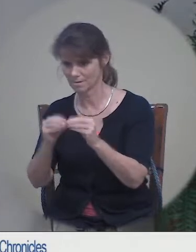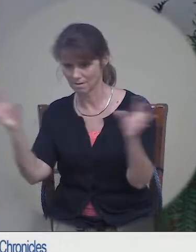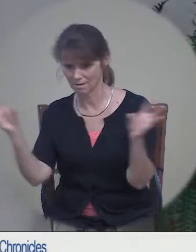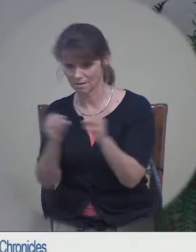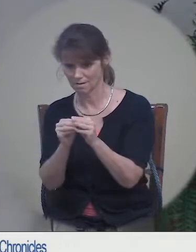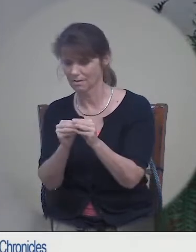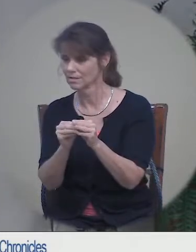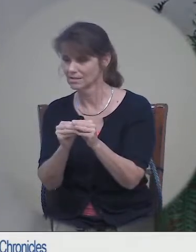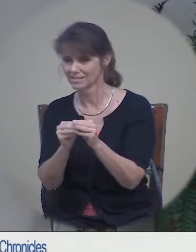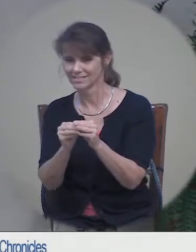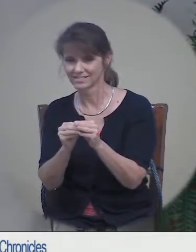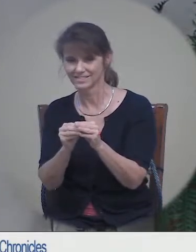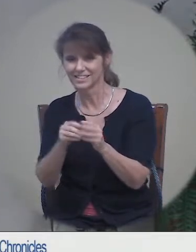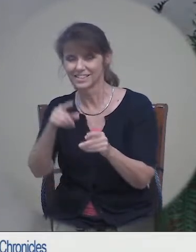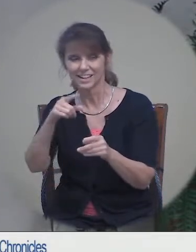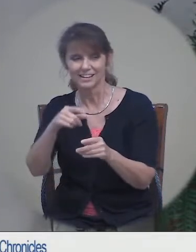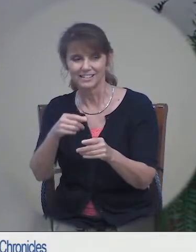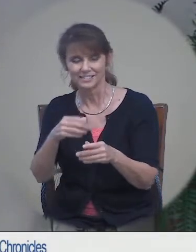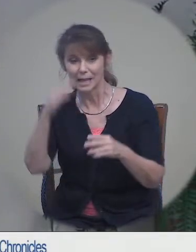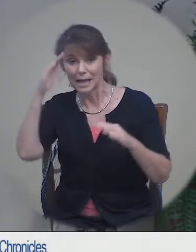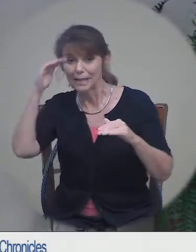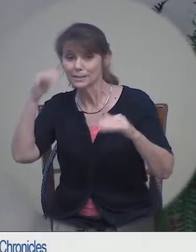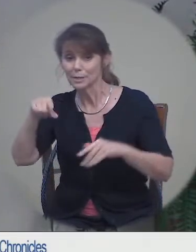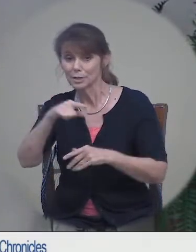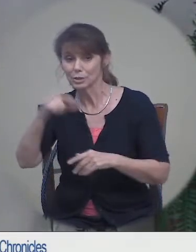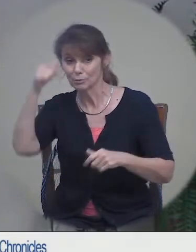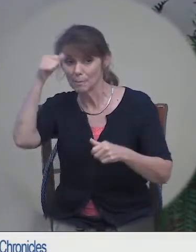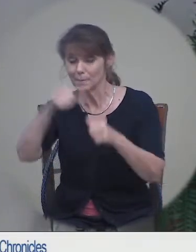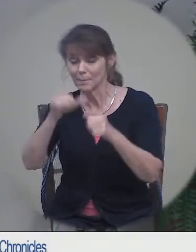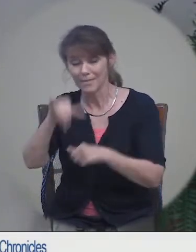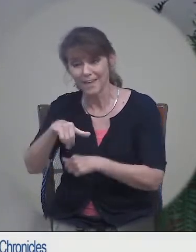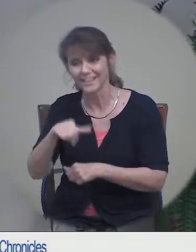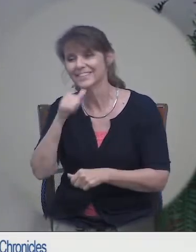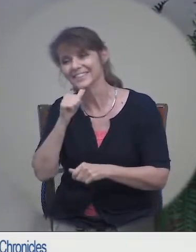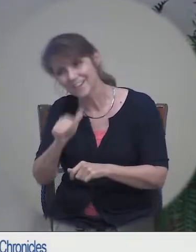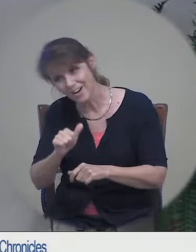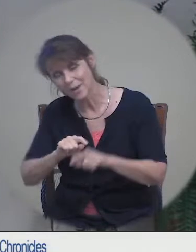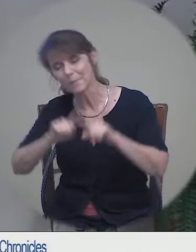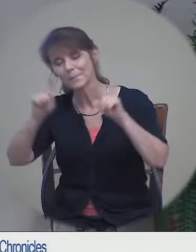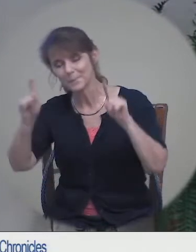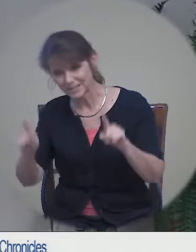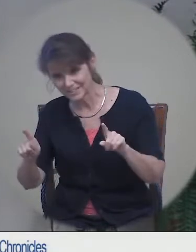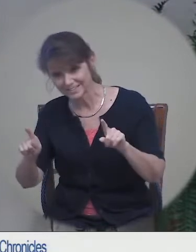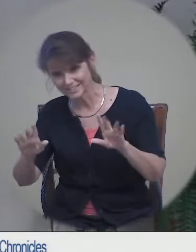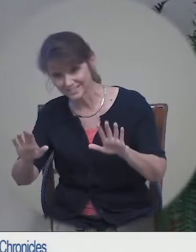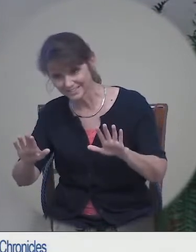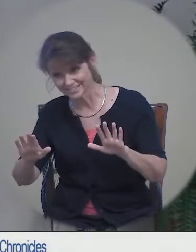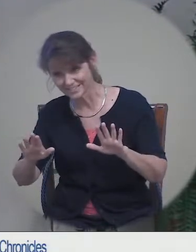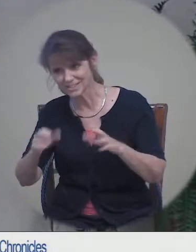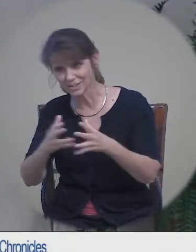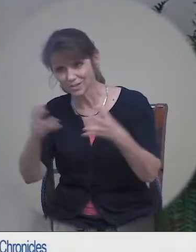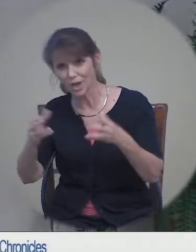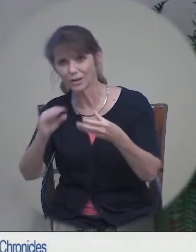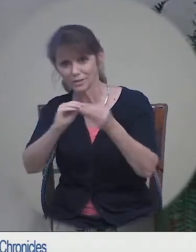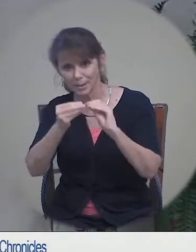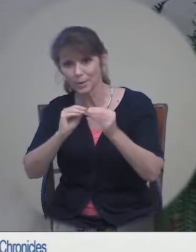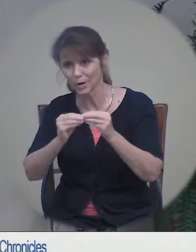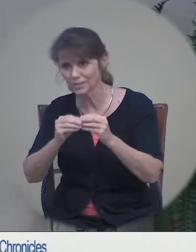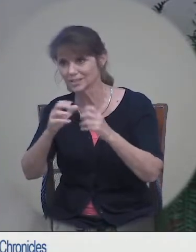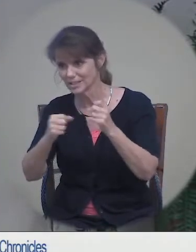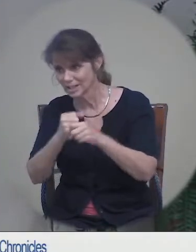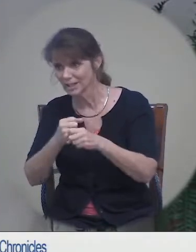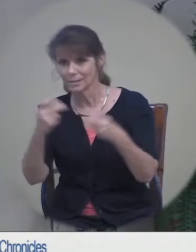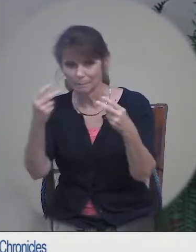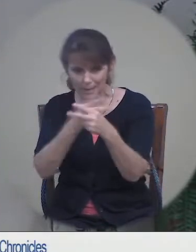And I don't expect you to remember that. But the fact is, when you have people who are antagonistic toward the